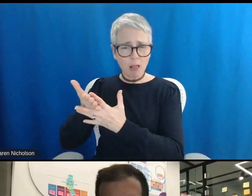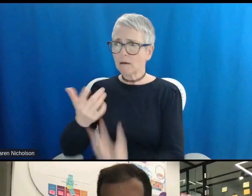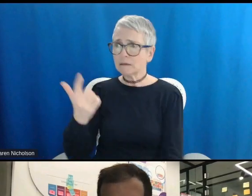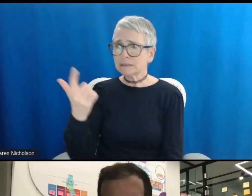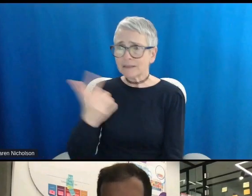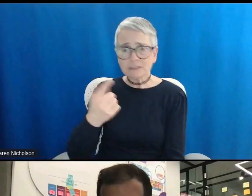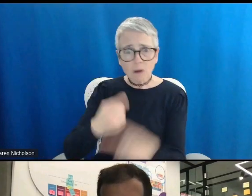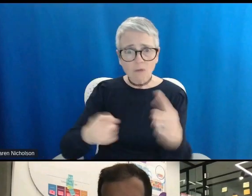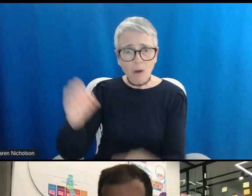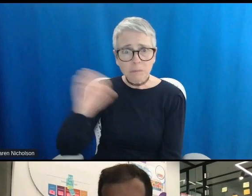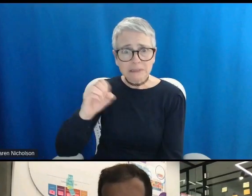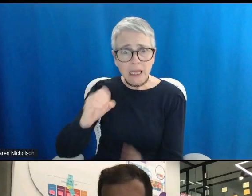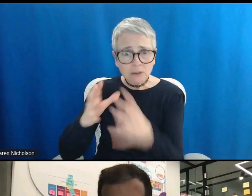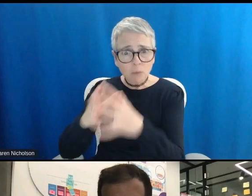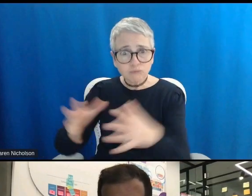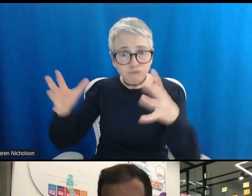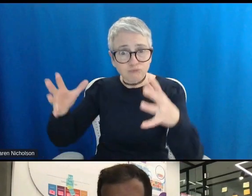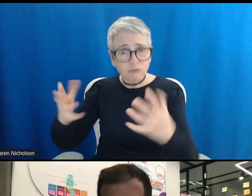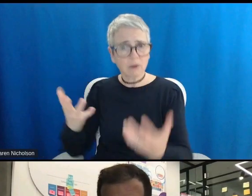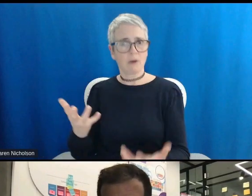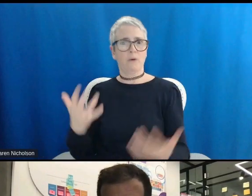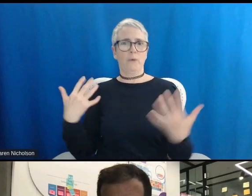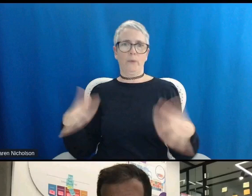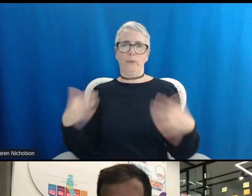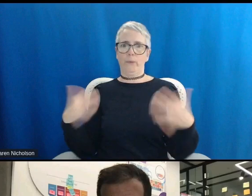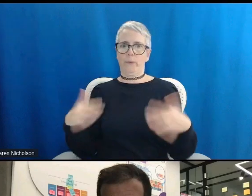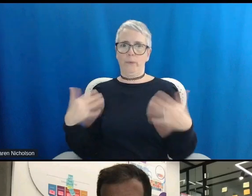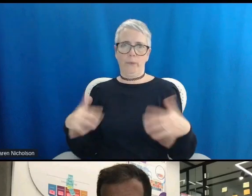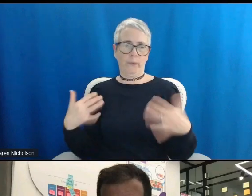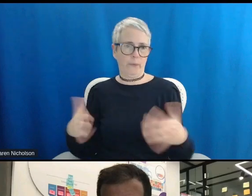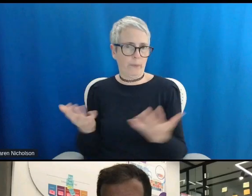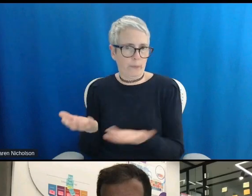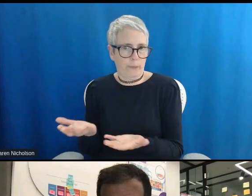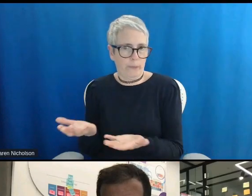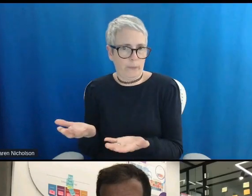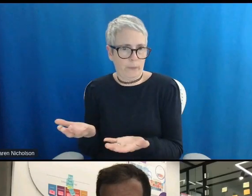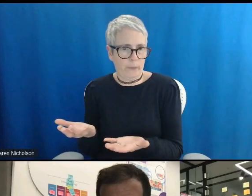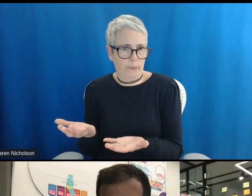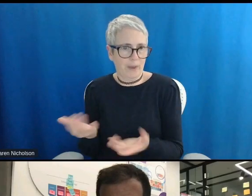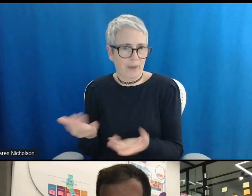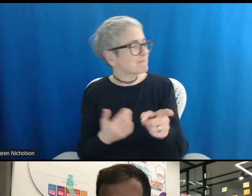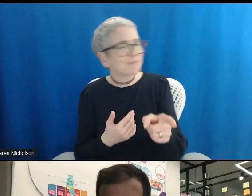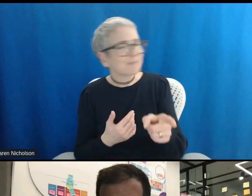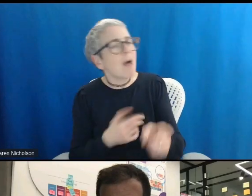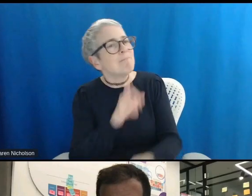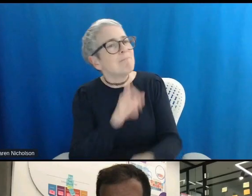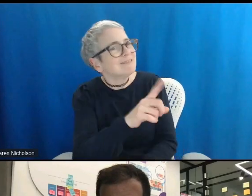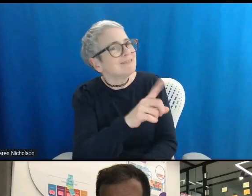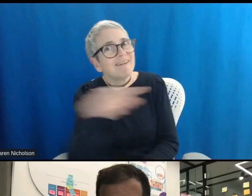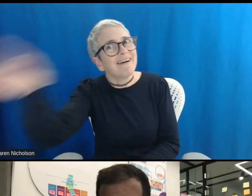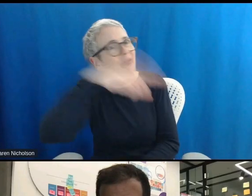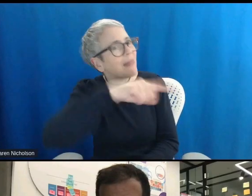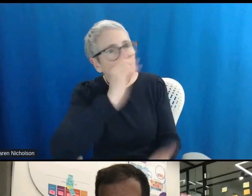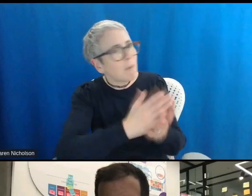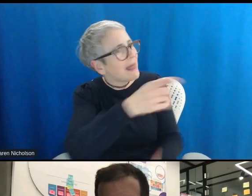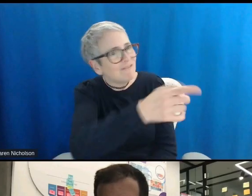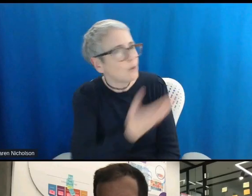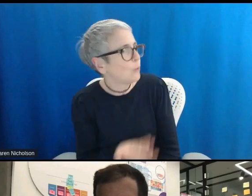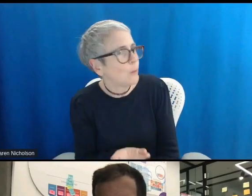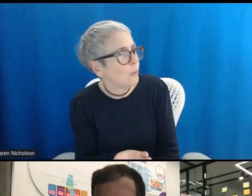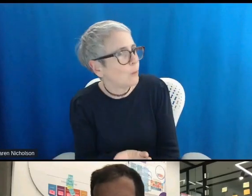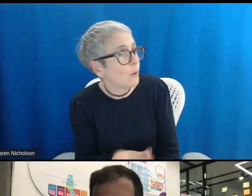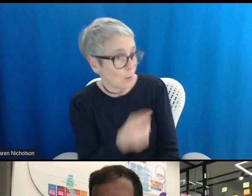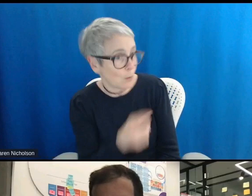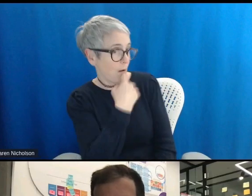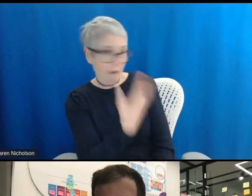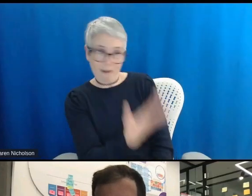17.5% uplift in GDP. Imagine, you know, 20%. They don't believe you, Kush. They don't believe, like you said, I don't